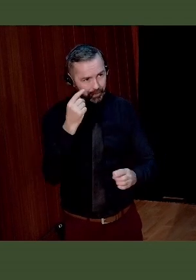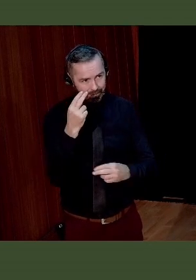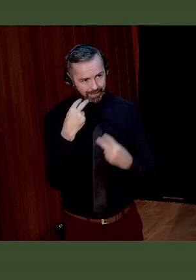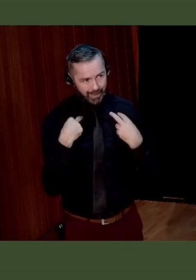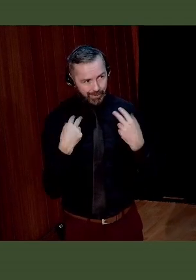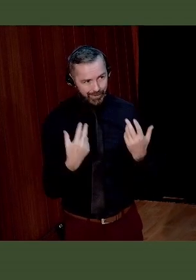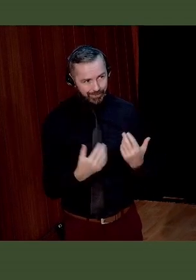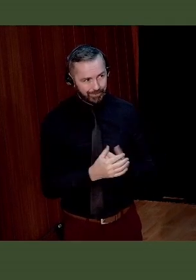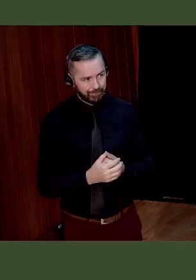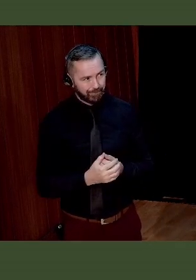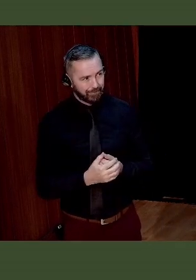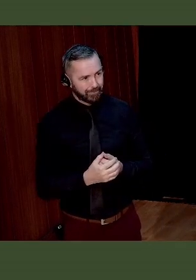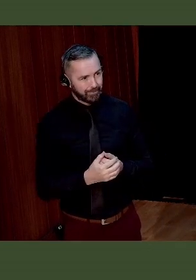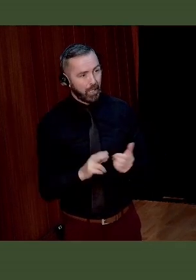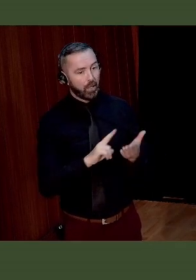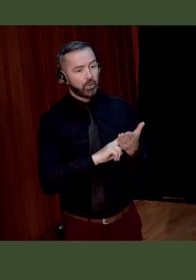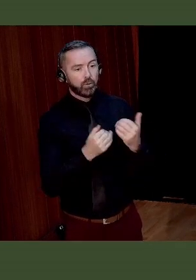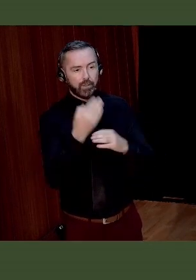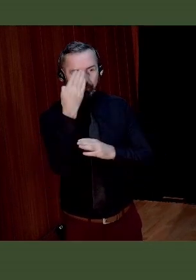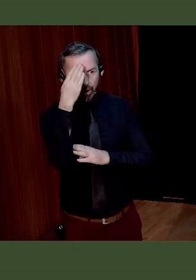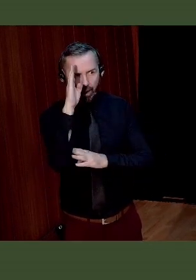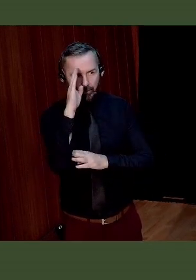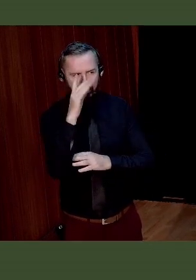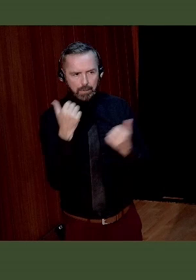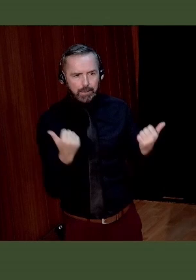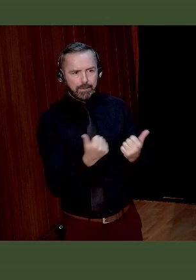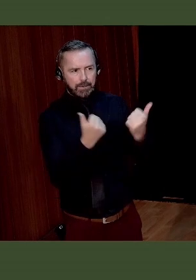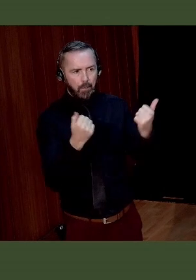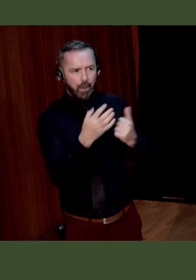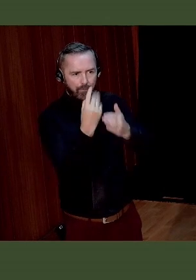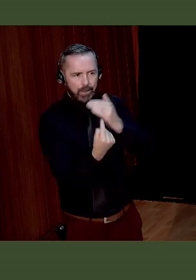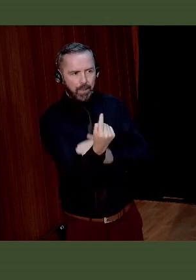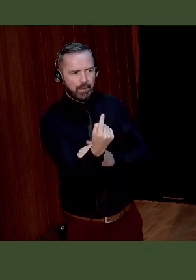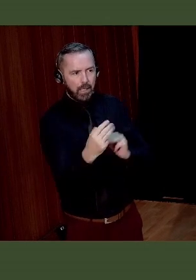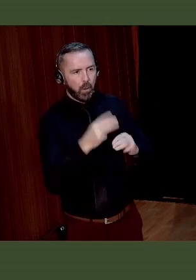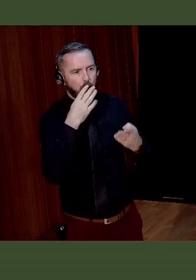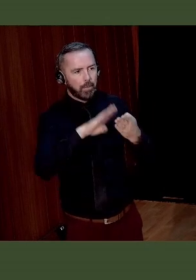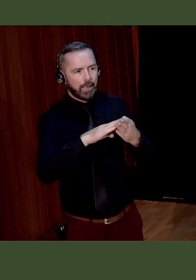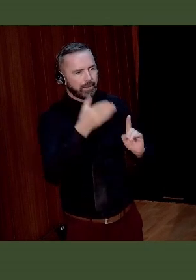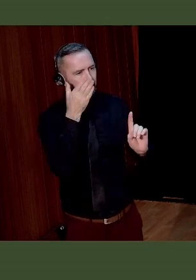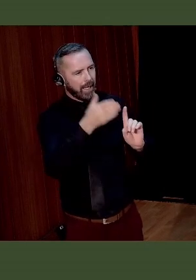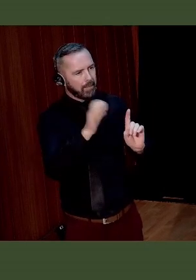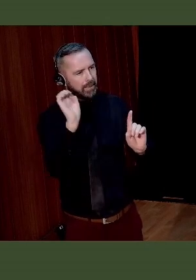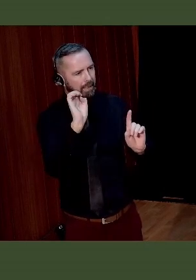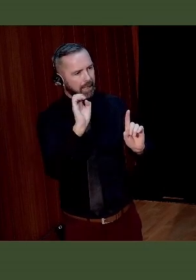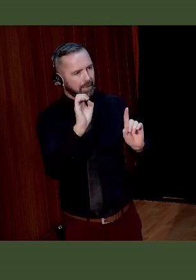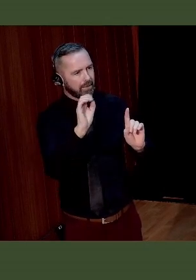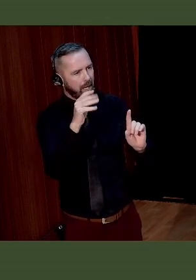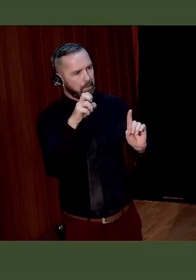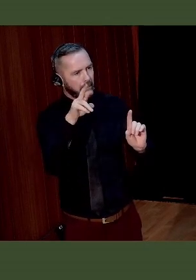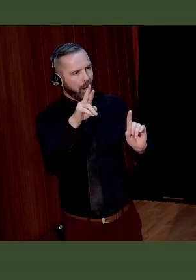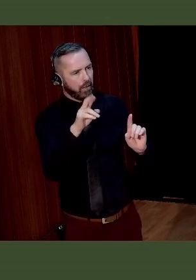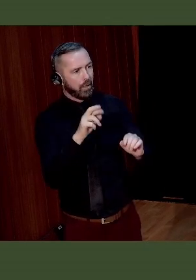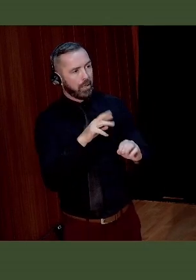Irish language. The use of Irish as a symbol of independence was more of a message aimed at the British Empire than a heartfelt